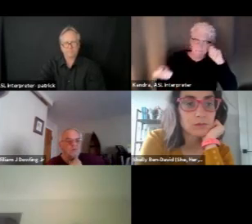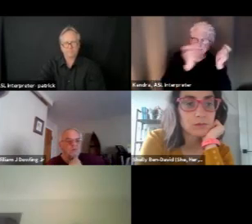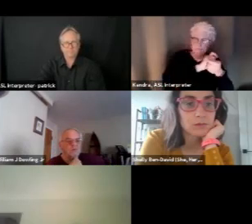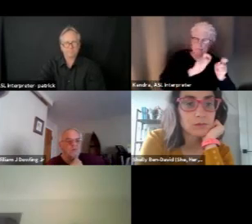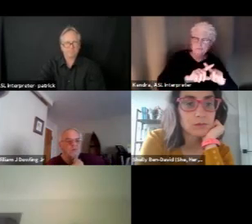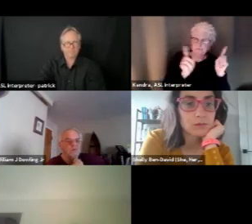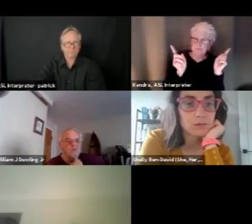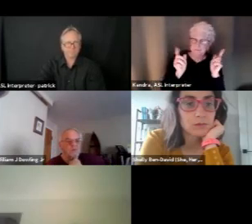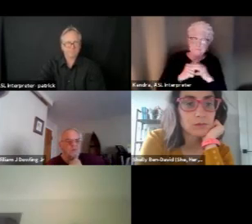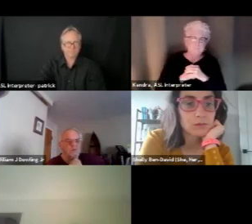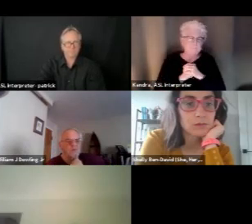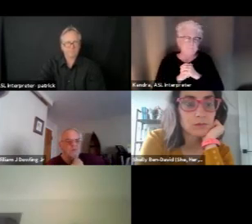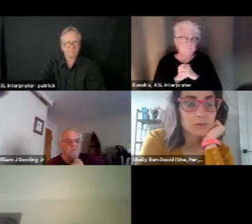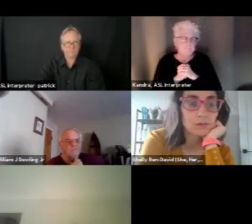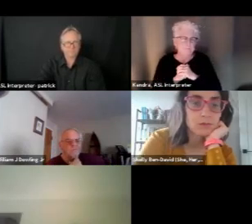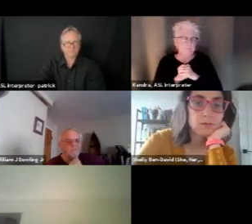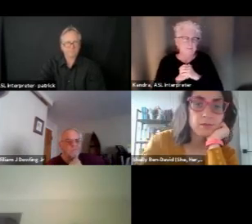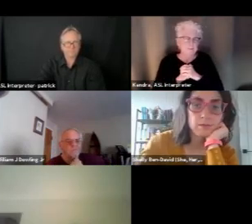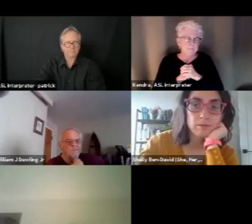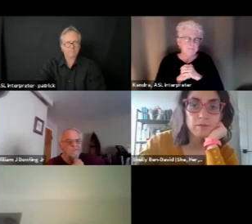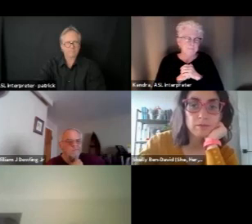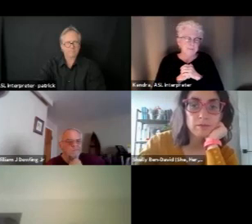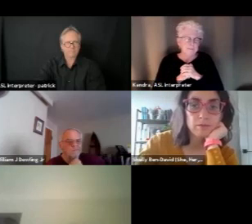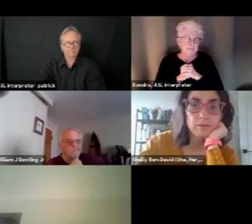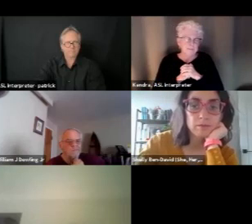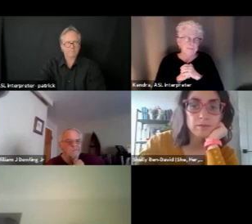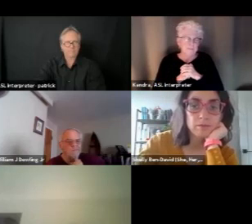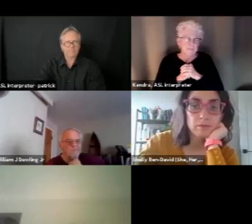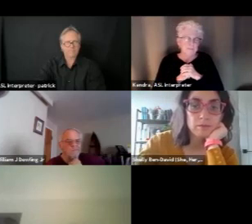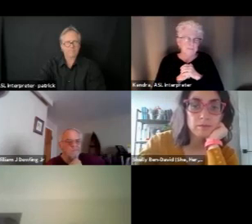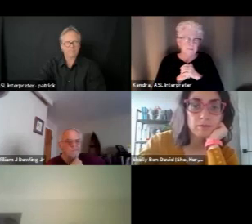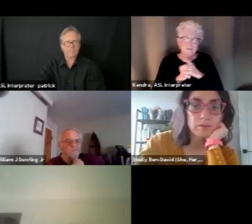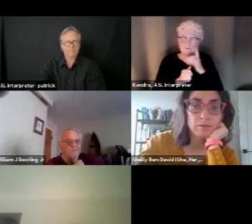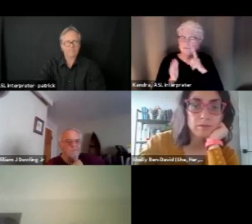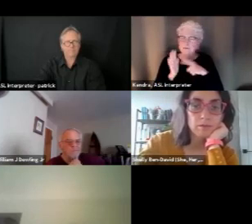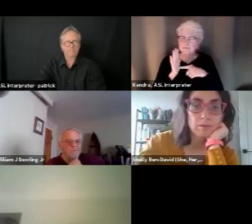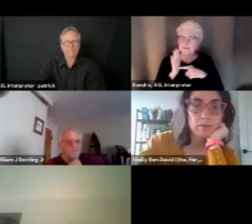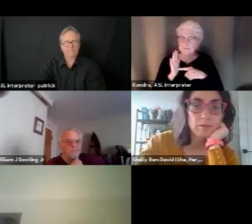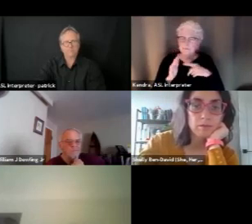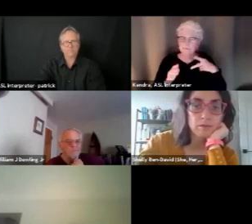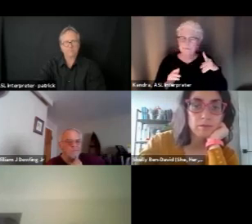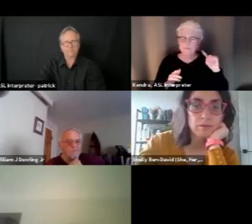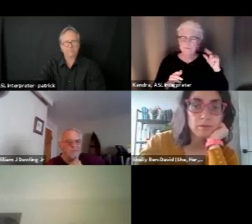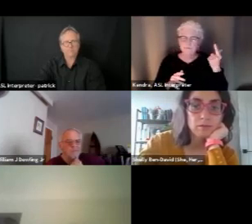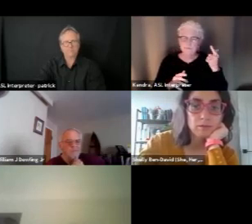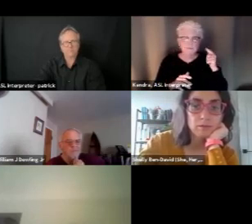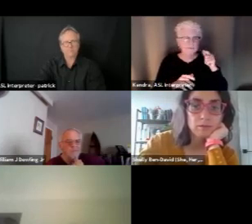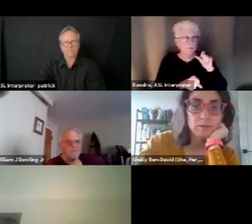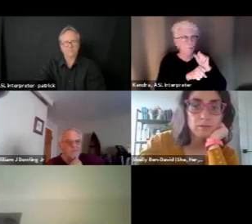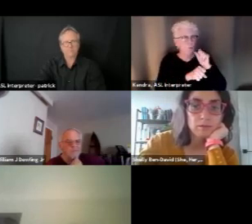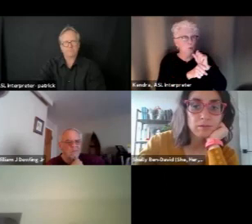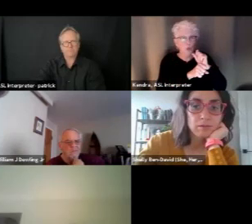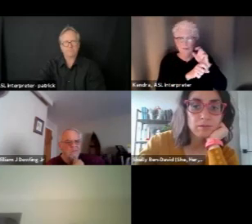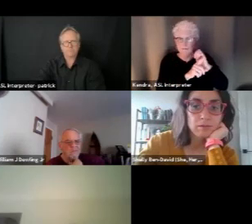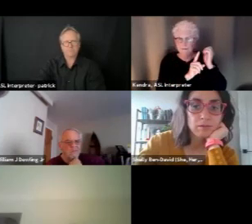So, I've seen instances where there have been post-traumatic growth interventions in work settings where,